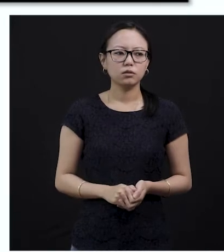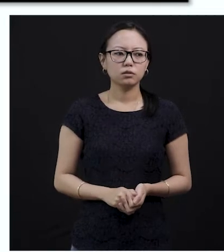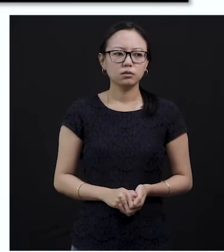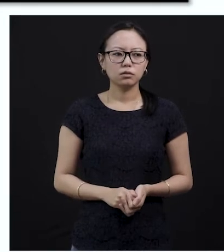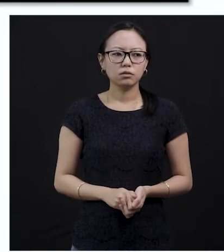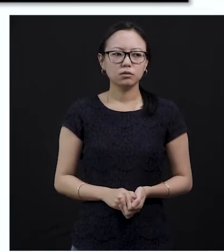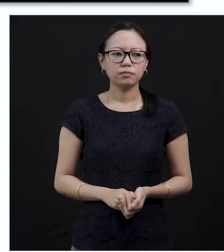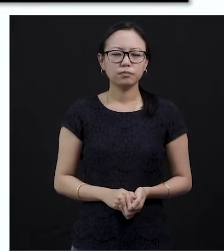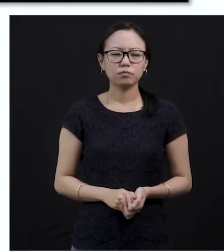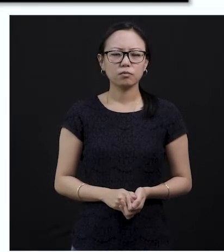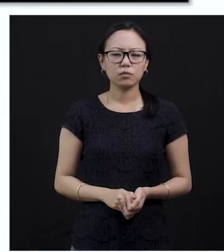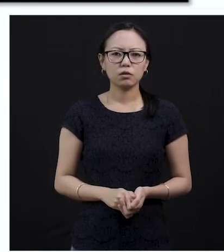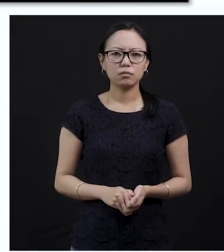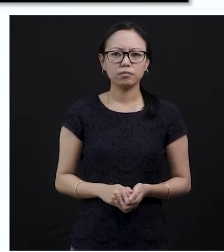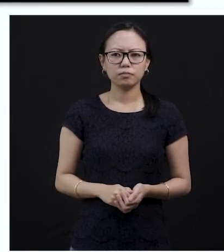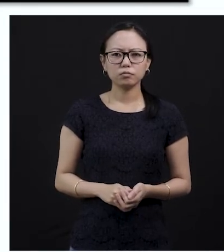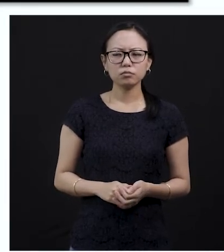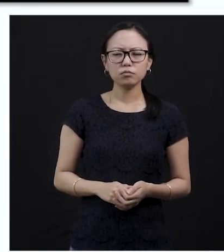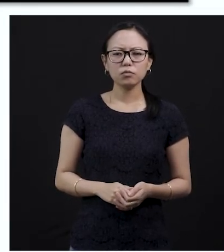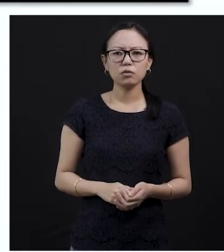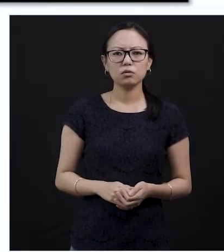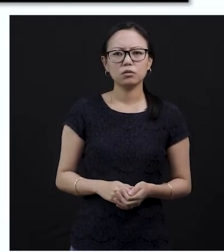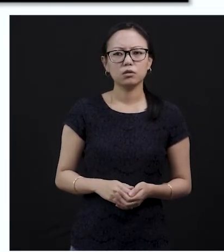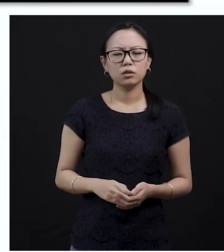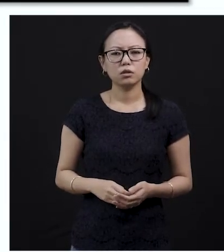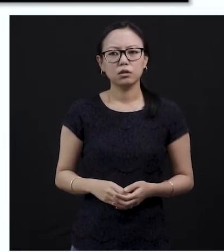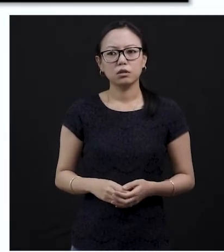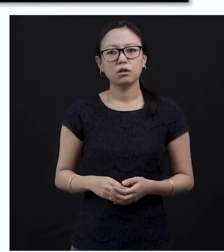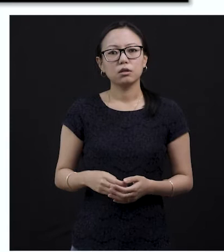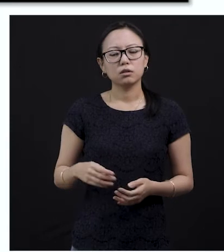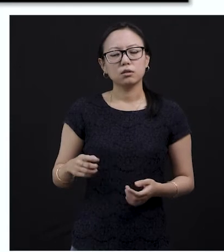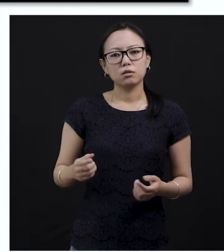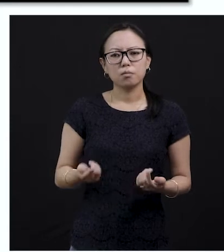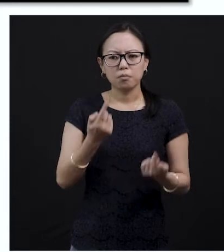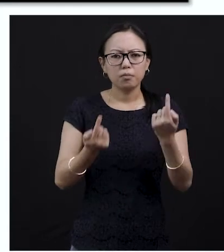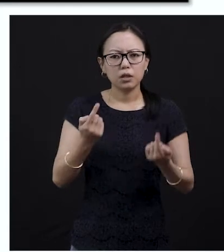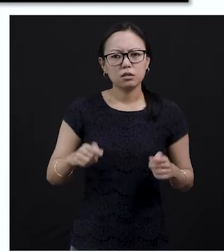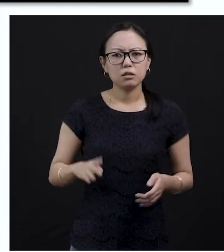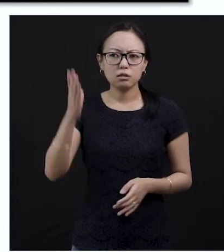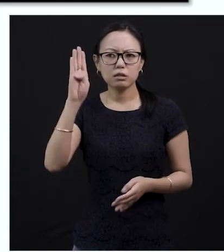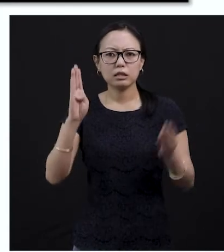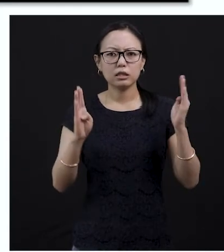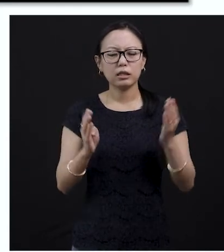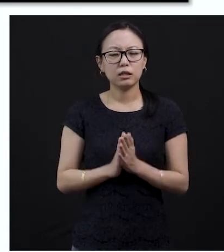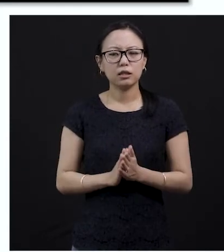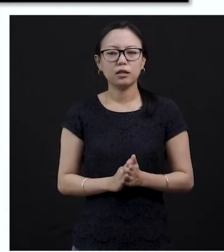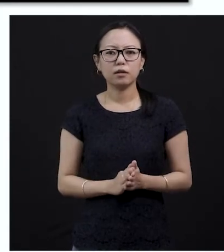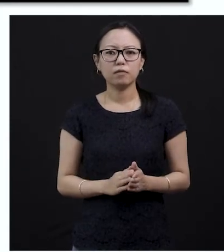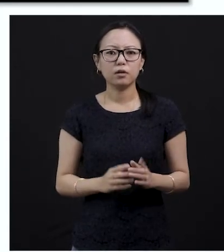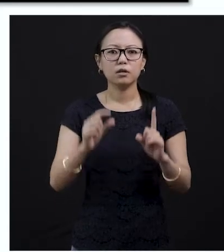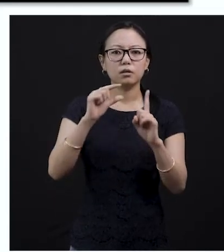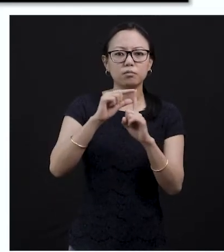surface. Even plants, they respire, okay, they perspire, they remove the excess water. So